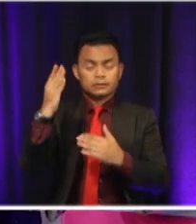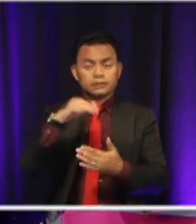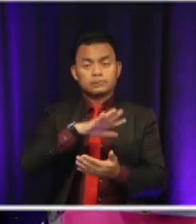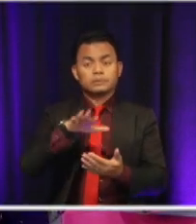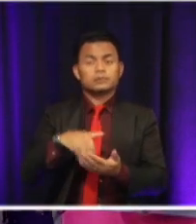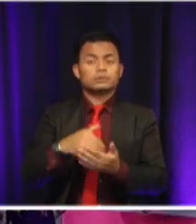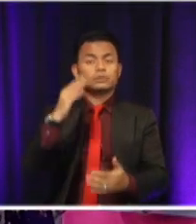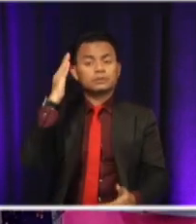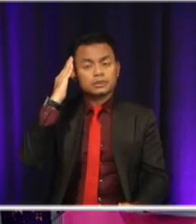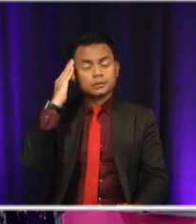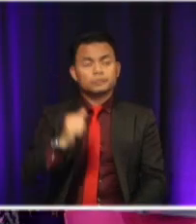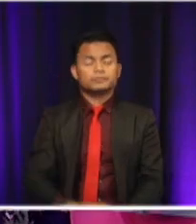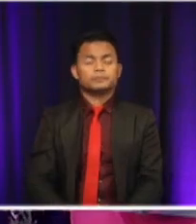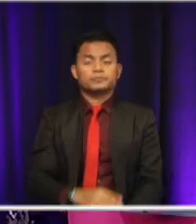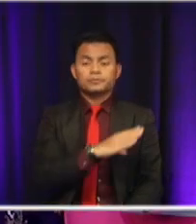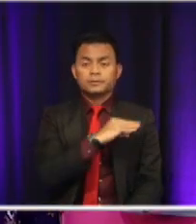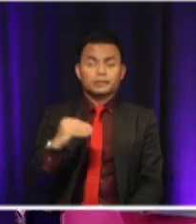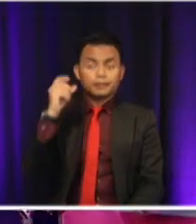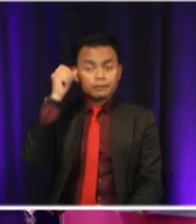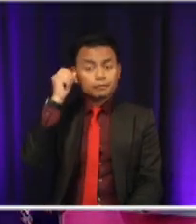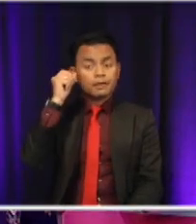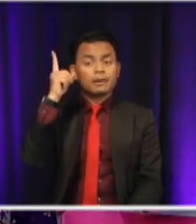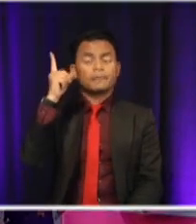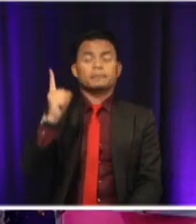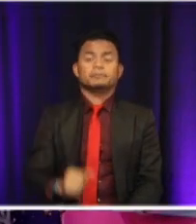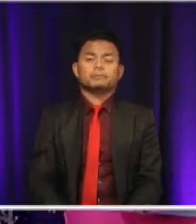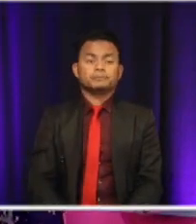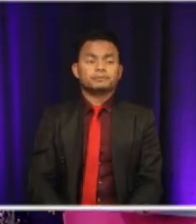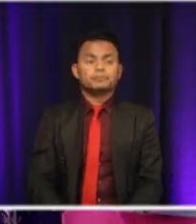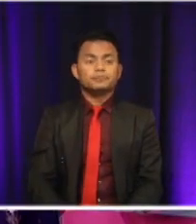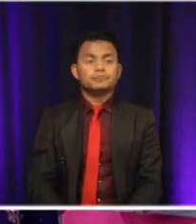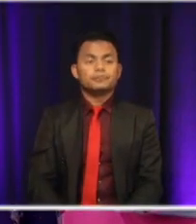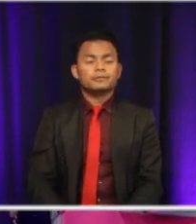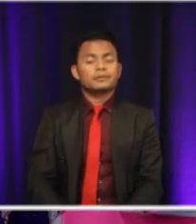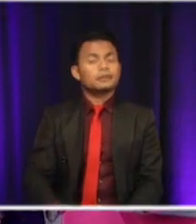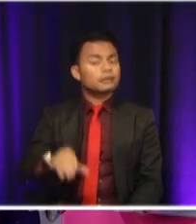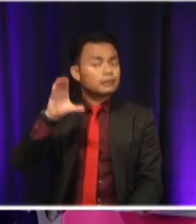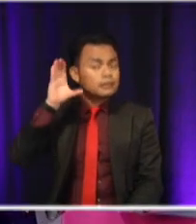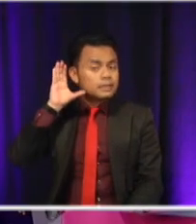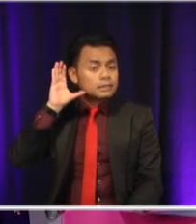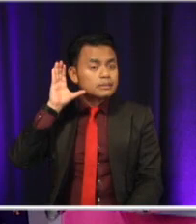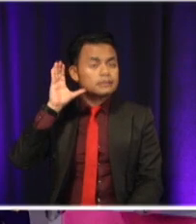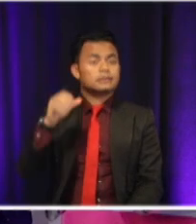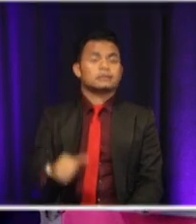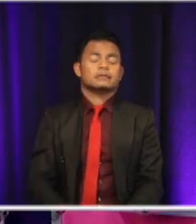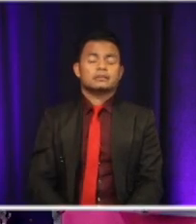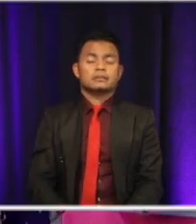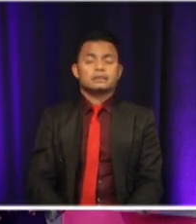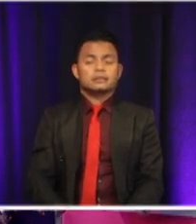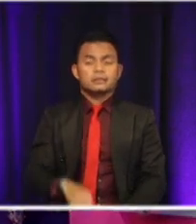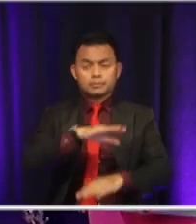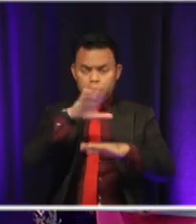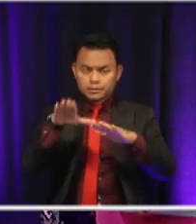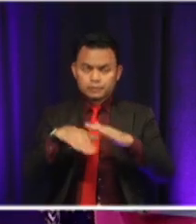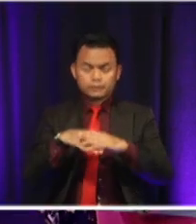prove that they can understand and show that they can discern underlying meaning. So it's not so much